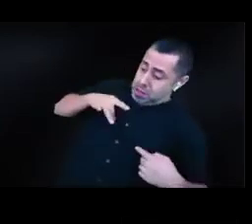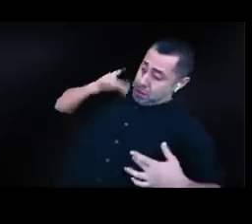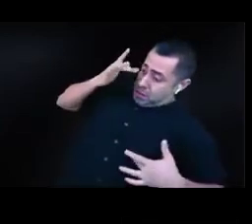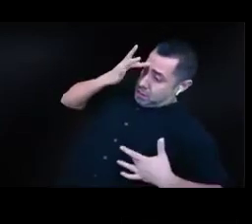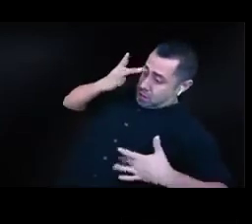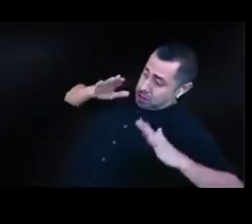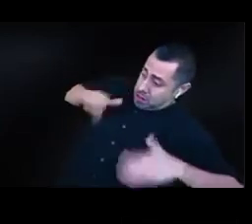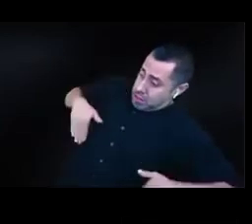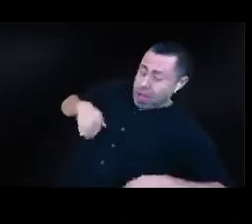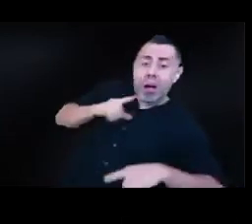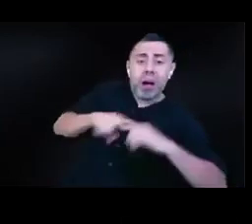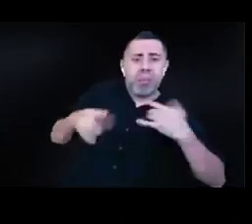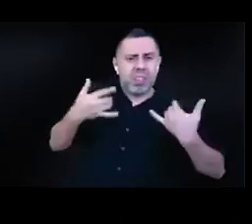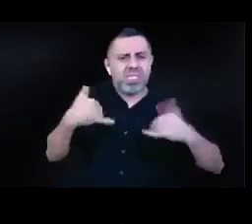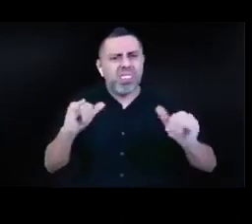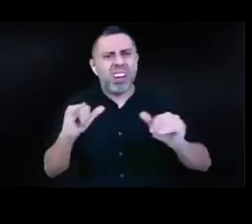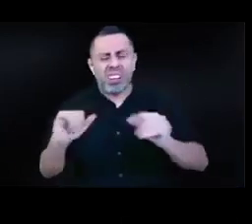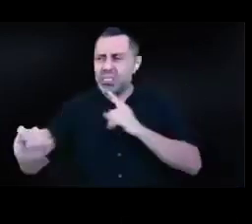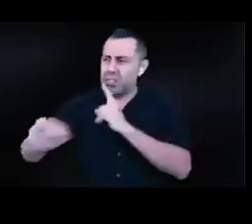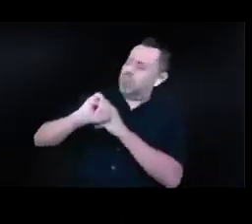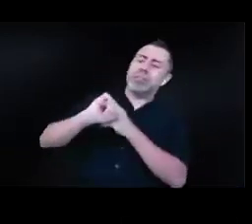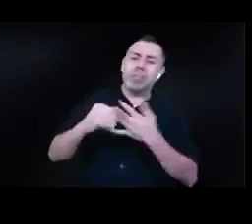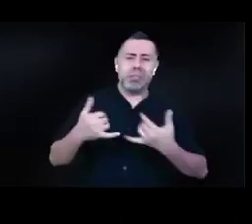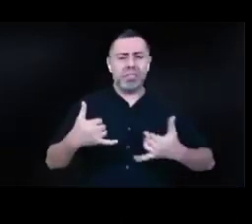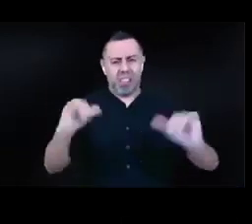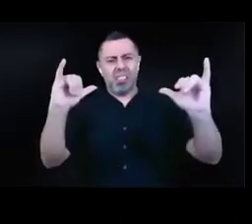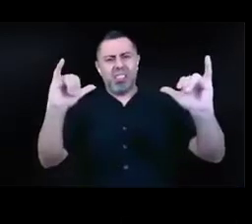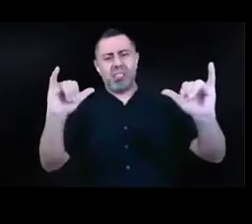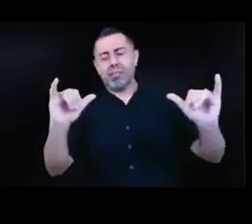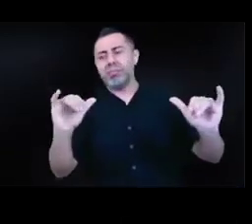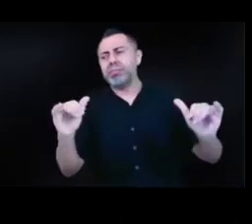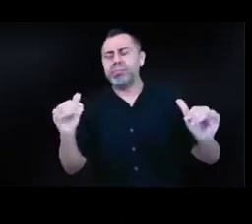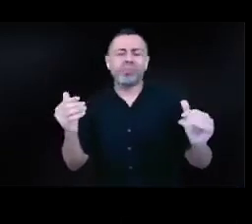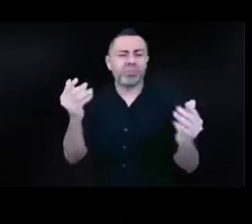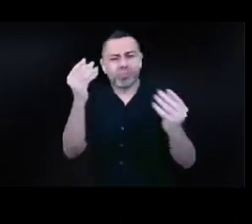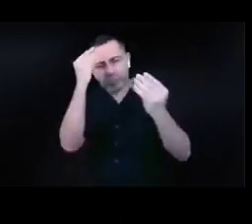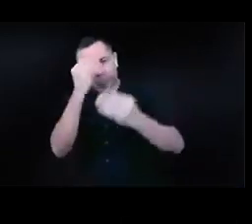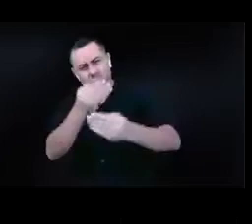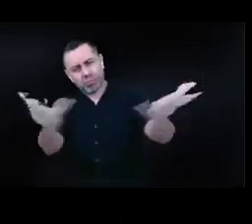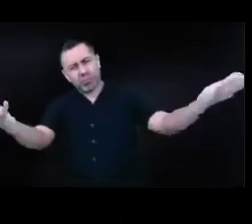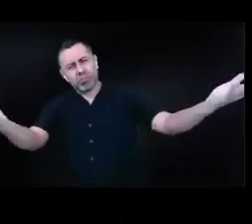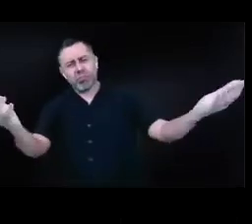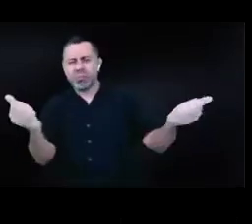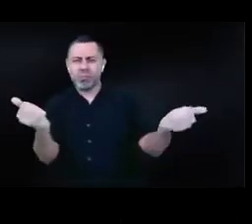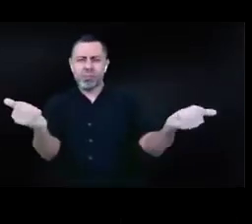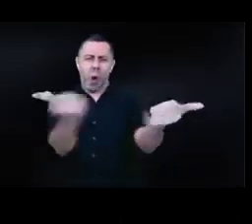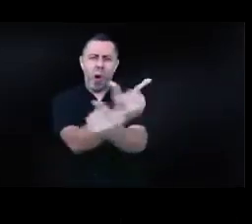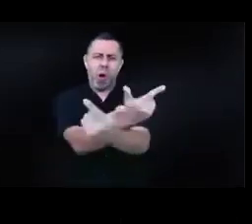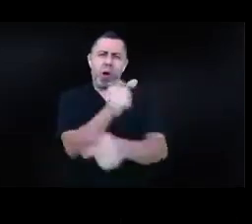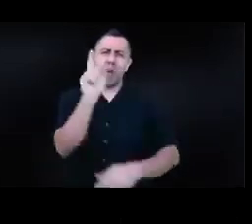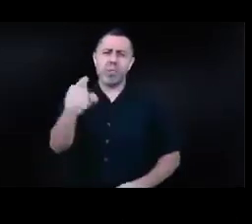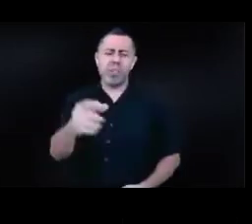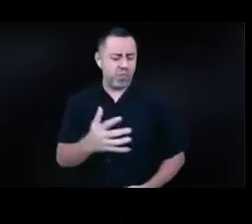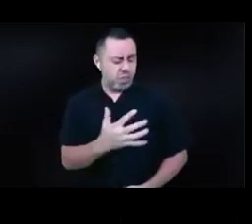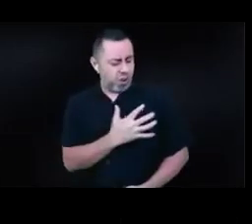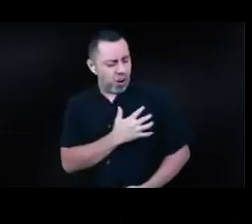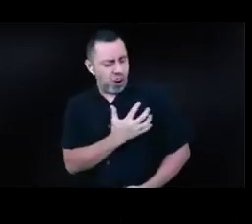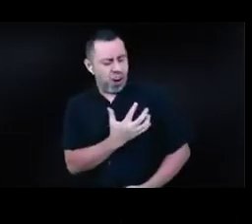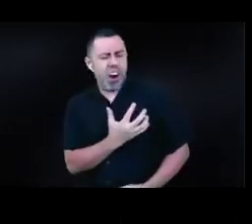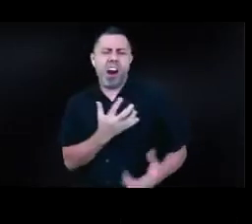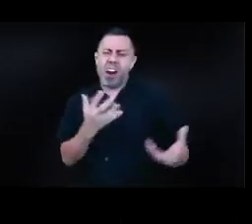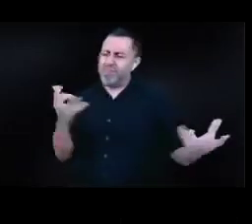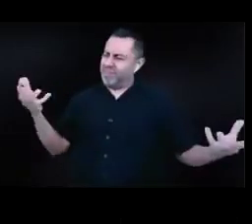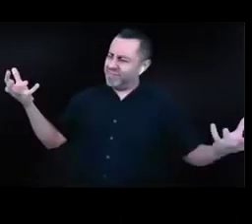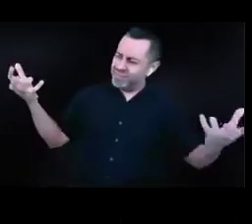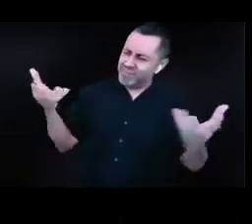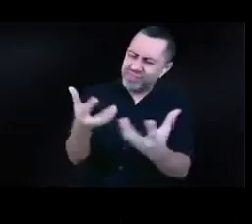out to everybody. You know, we have to come together with our hearts, and I'll do that right now.